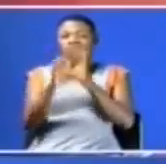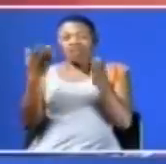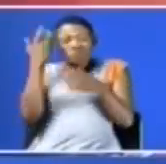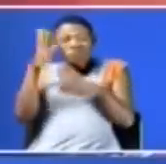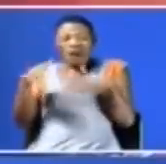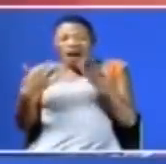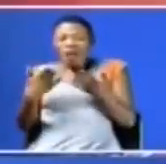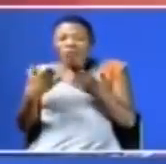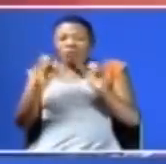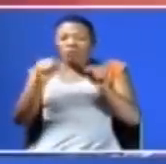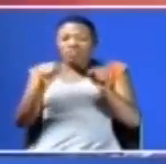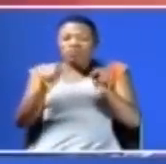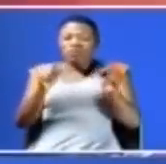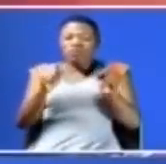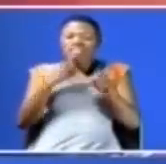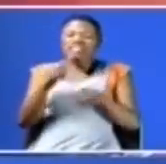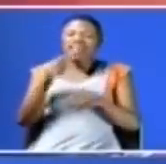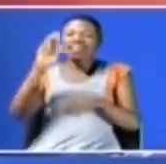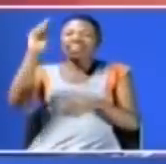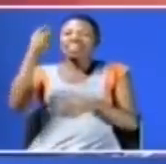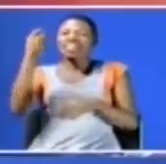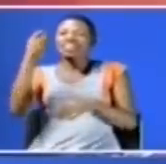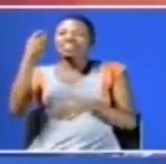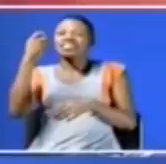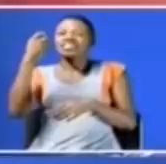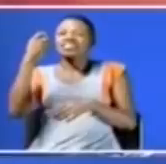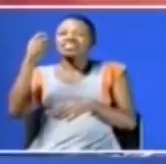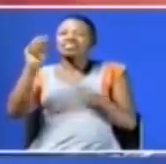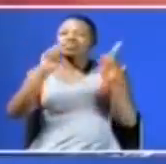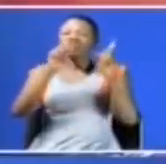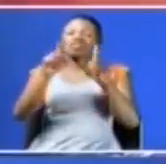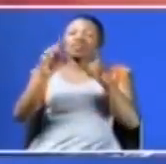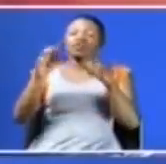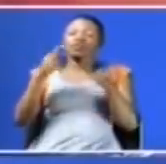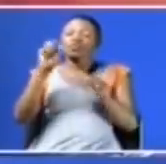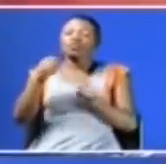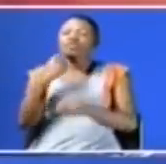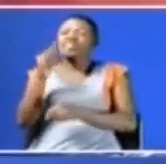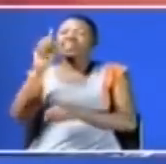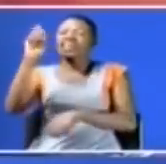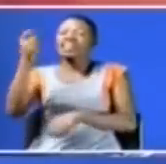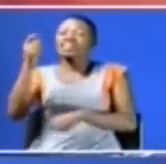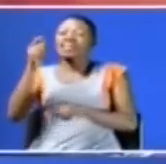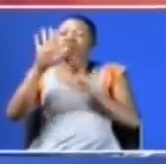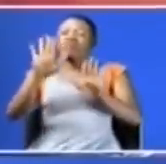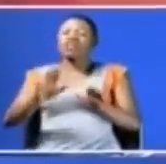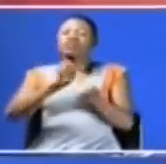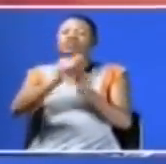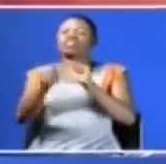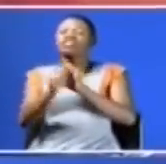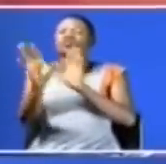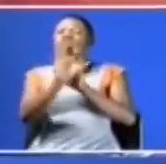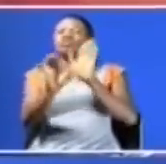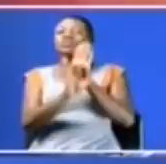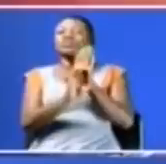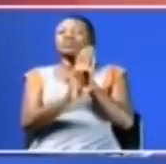Kenyans that after they come up with the questions for the referendum, how you can convince Kenyans that there's need to amend this constitution for